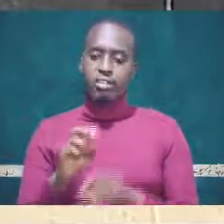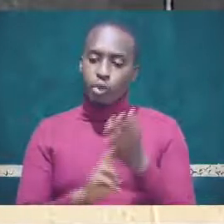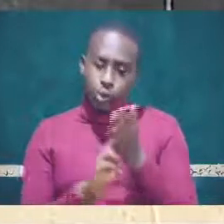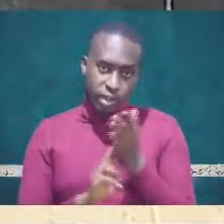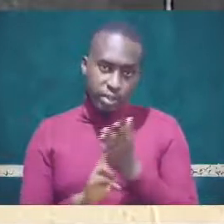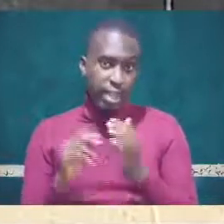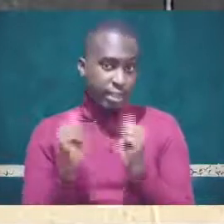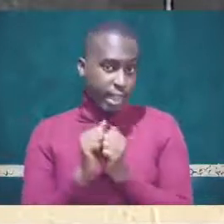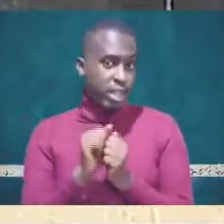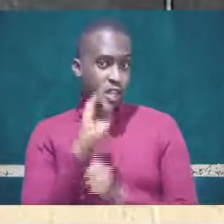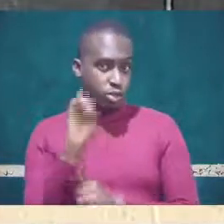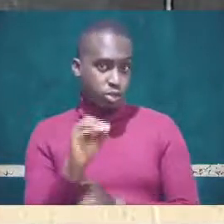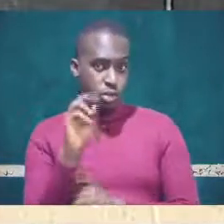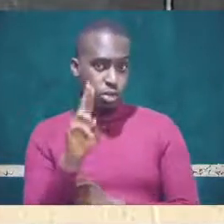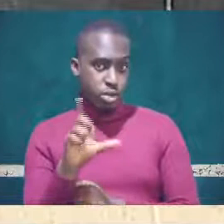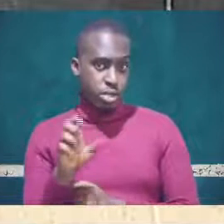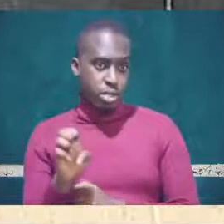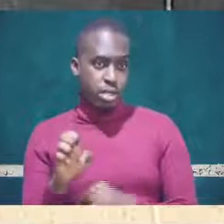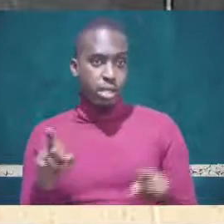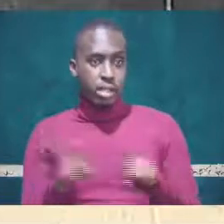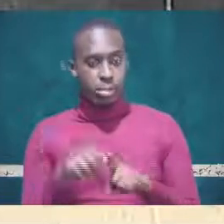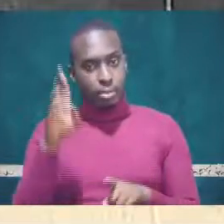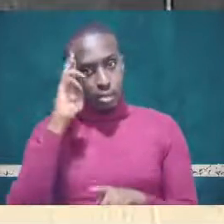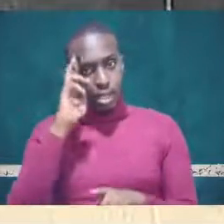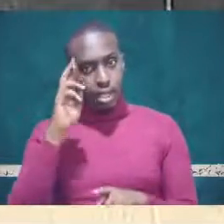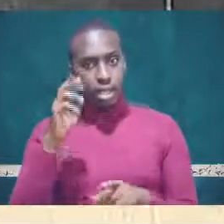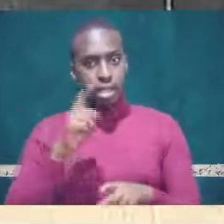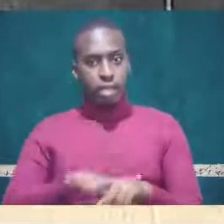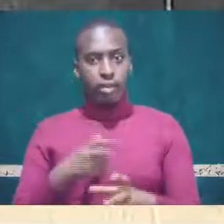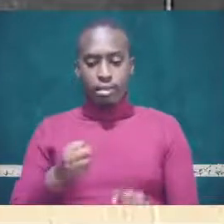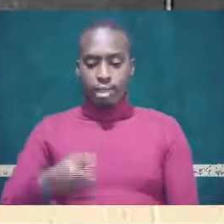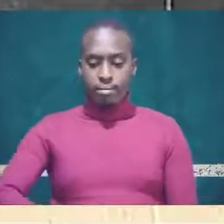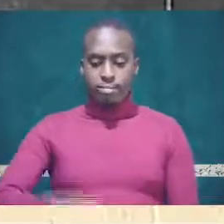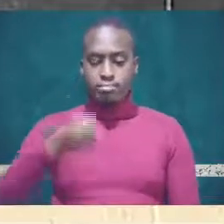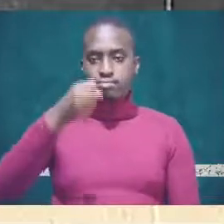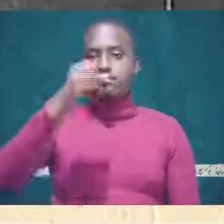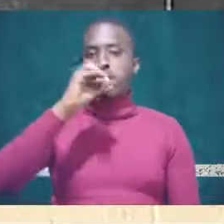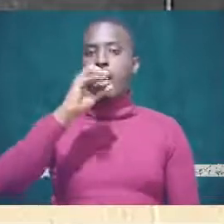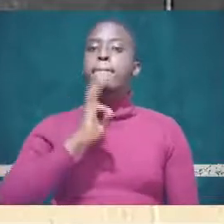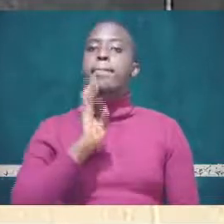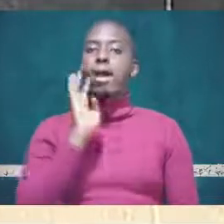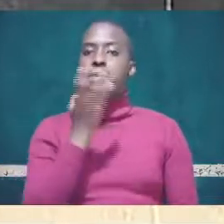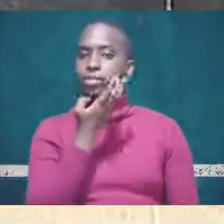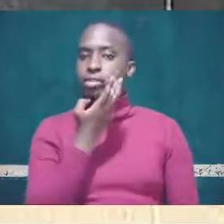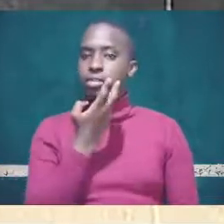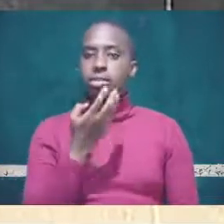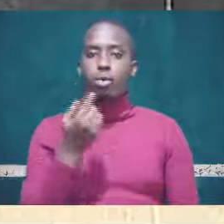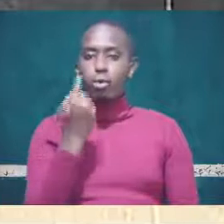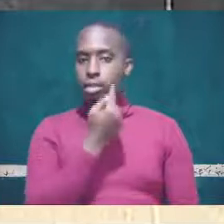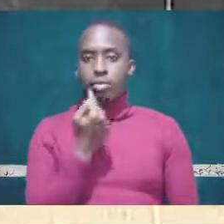joules. Remember that? Last time when we were lifting water from the ground up to the level of the mouth, we used about 15